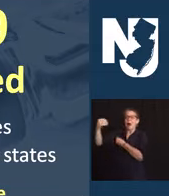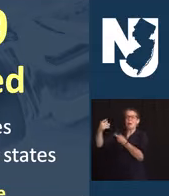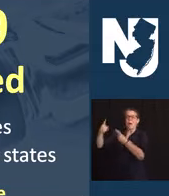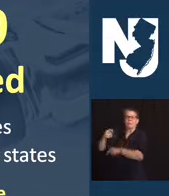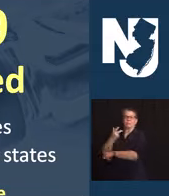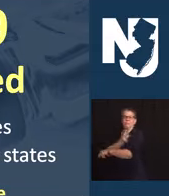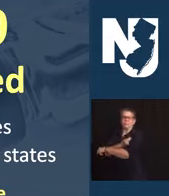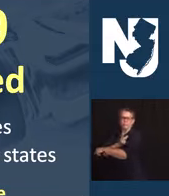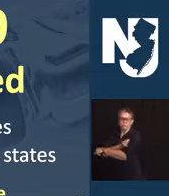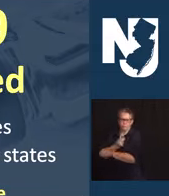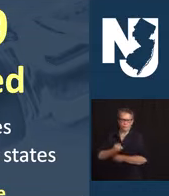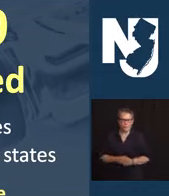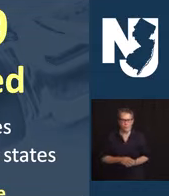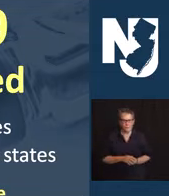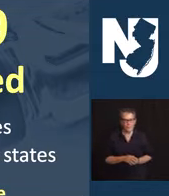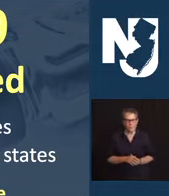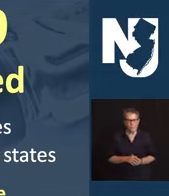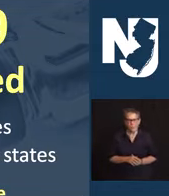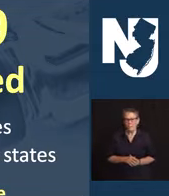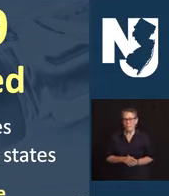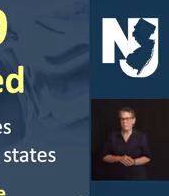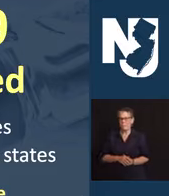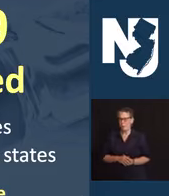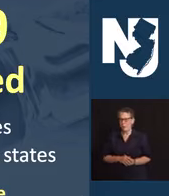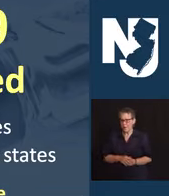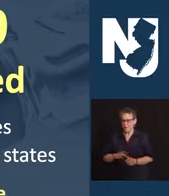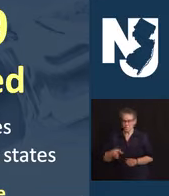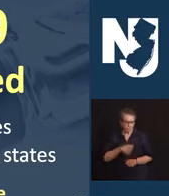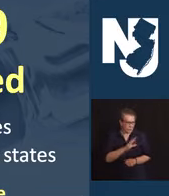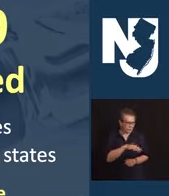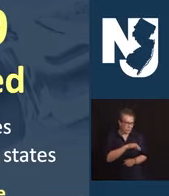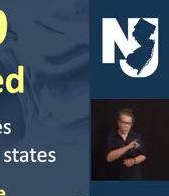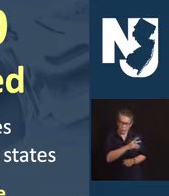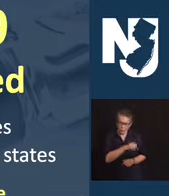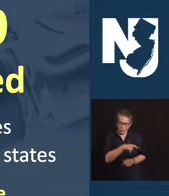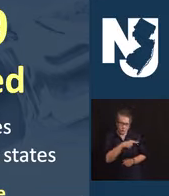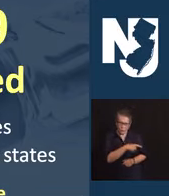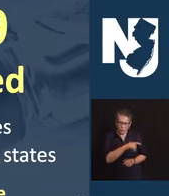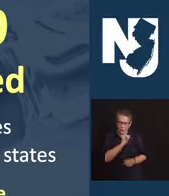state. Judy, I'm going to go out on a limb and say that